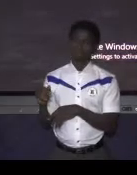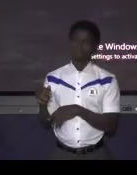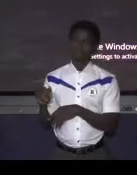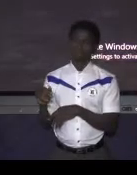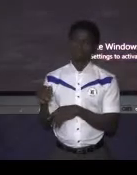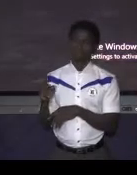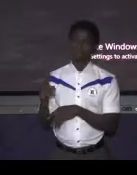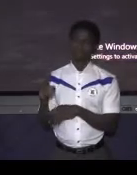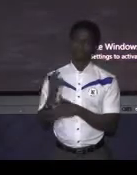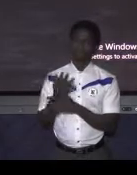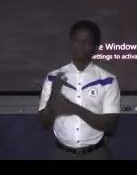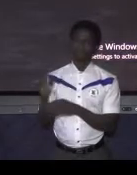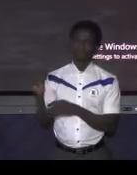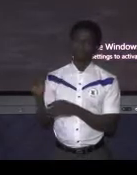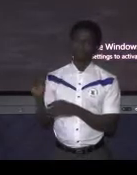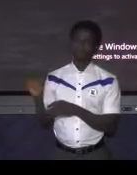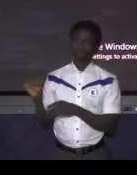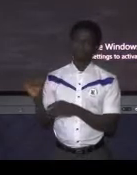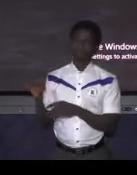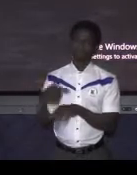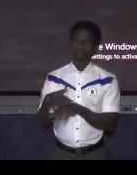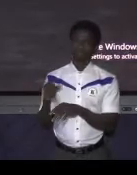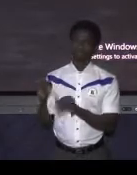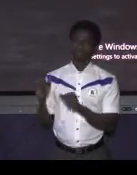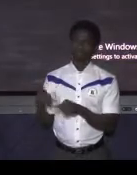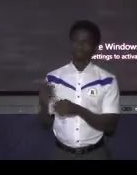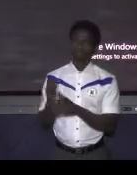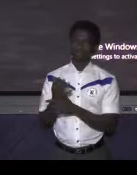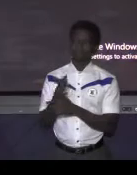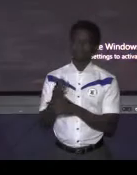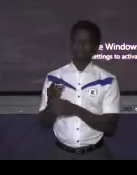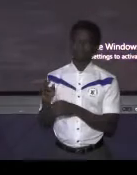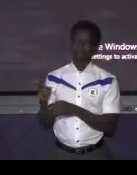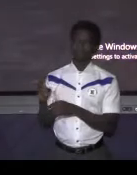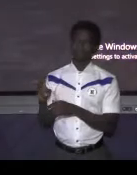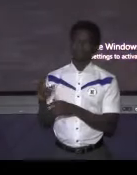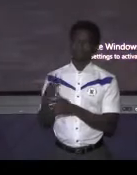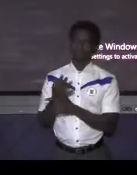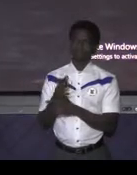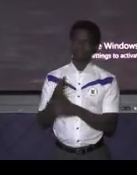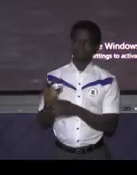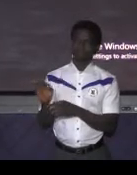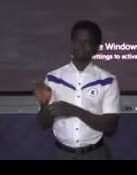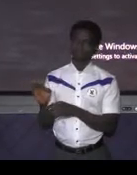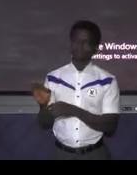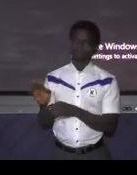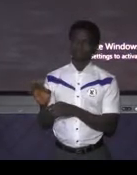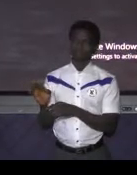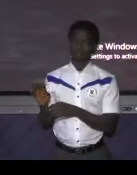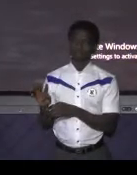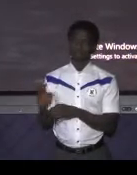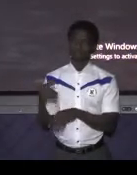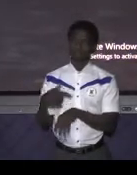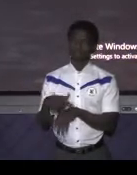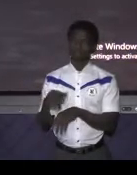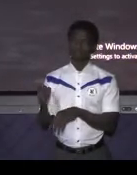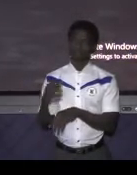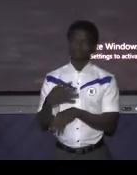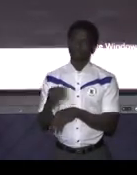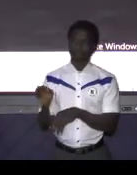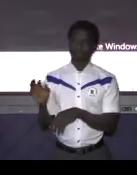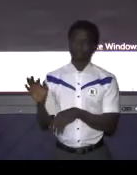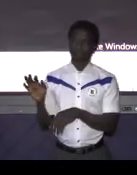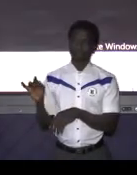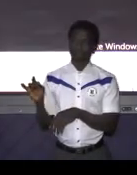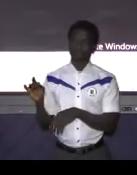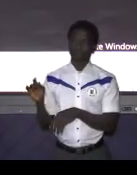2 goes in 16 8 times. 2 can still divide. 2 goes in 98, 2 goes in 9 4 times, remaining 1. 2